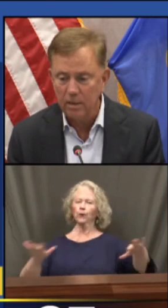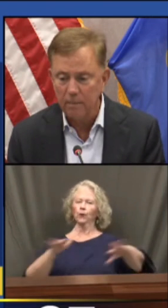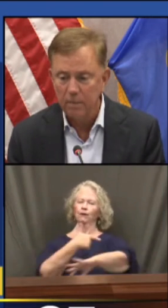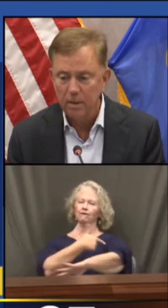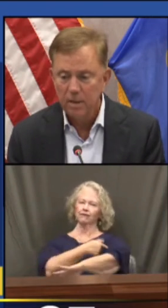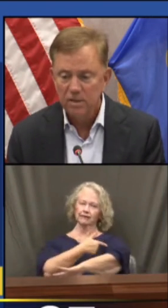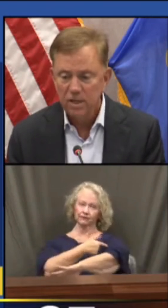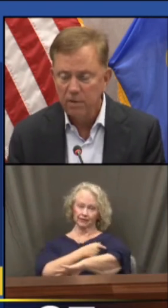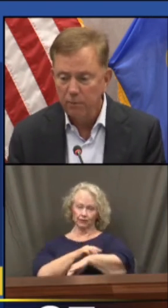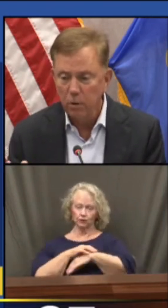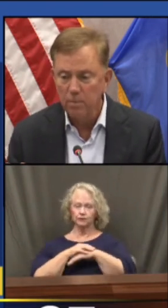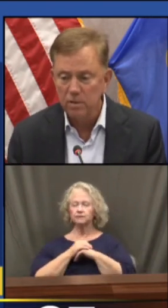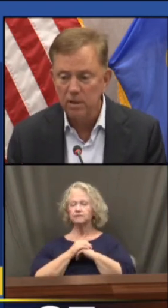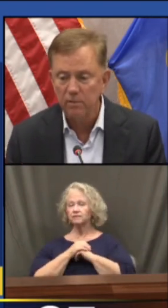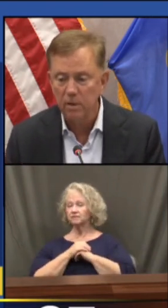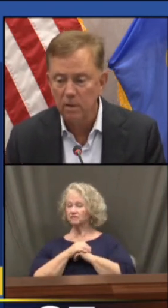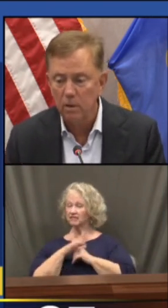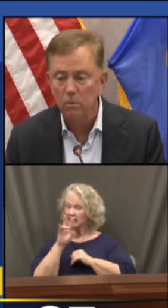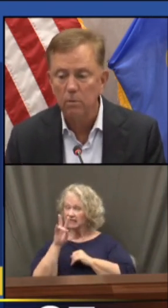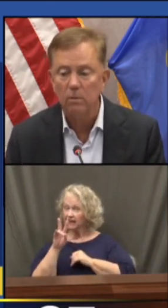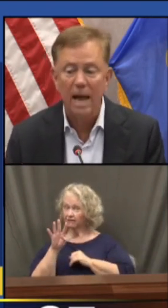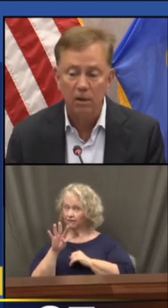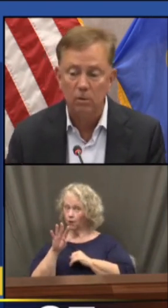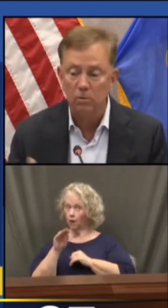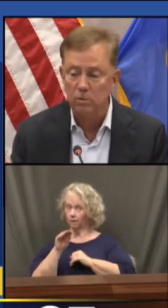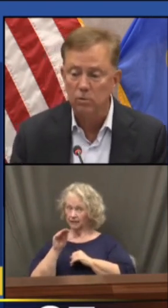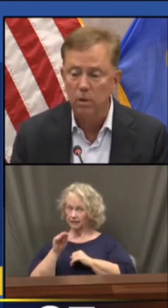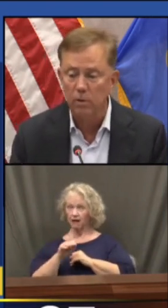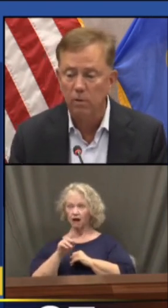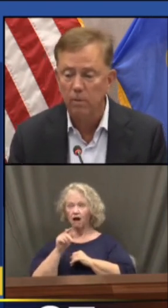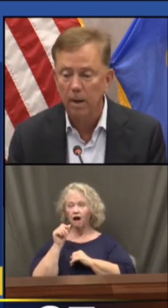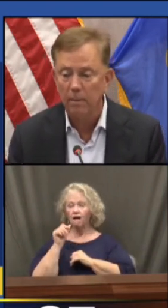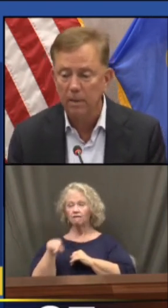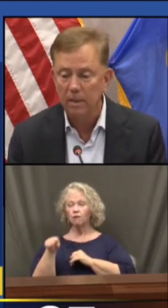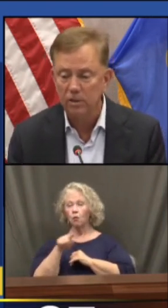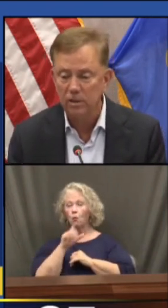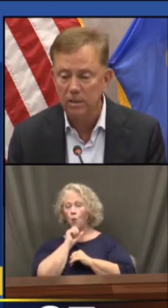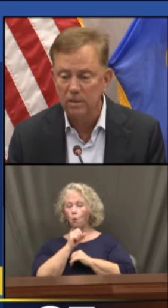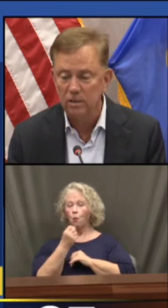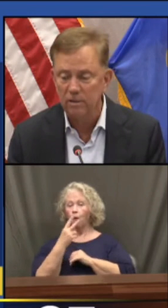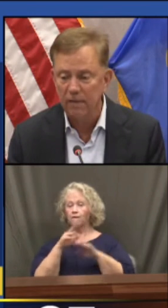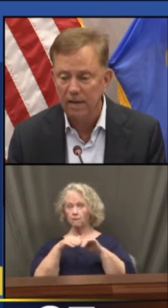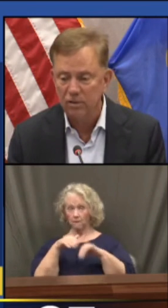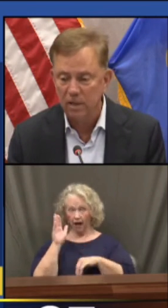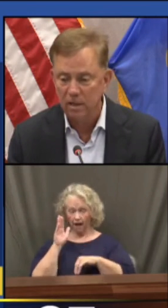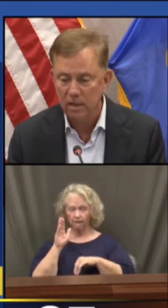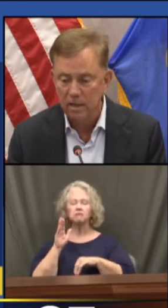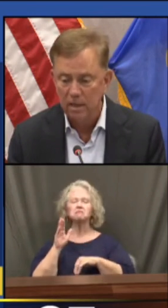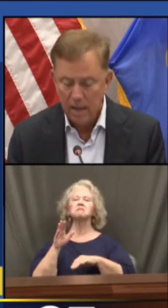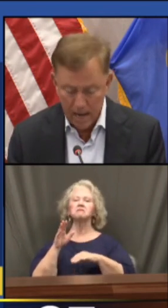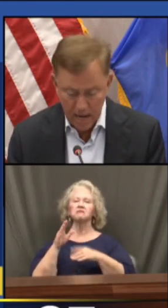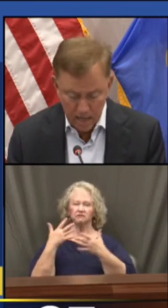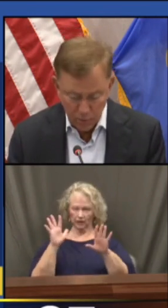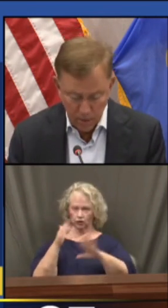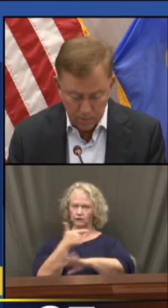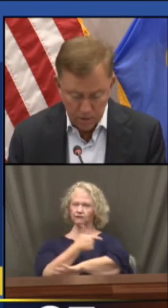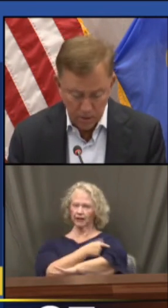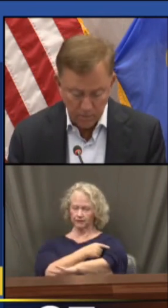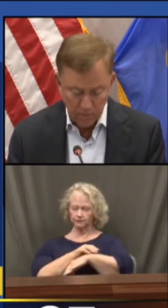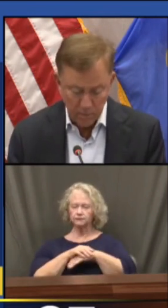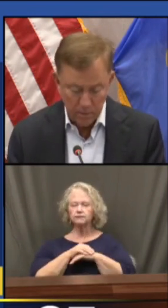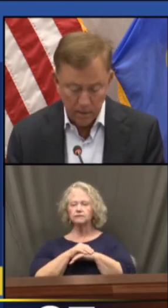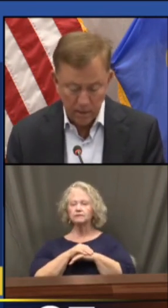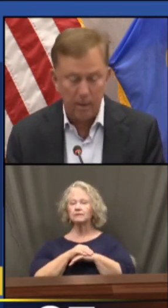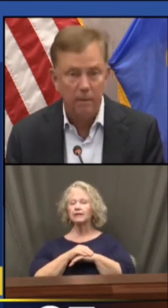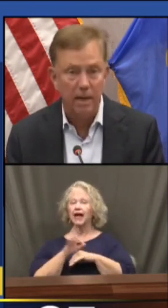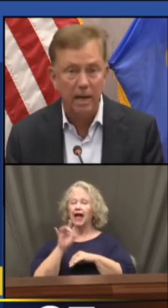idea. 74% of our adult or 12 and over population is vaccinated. 83%